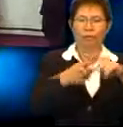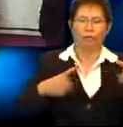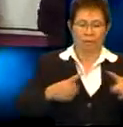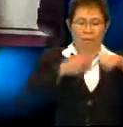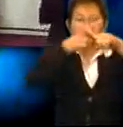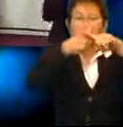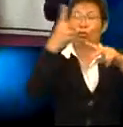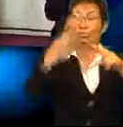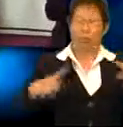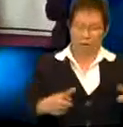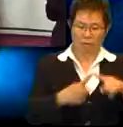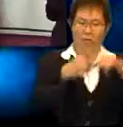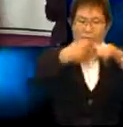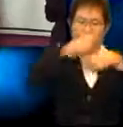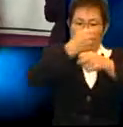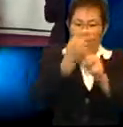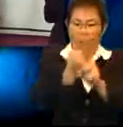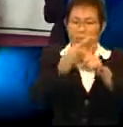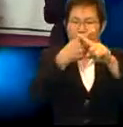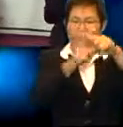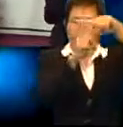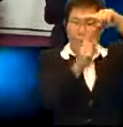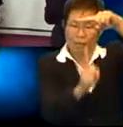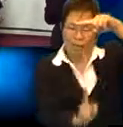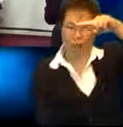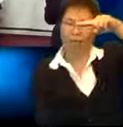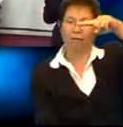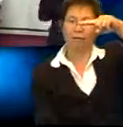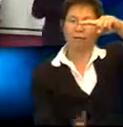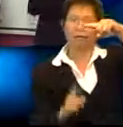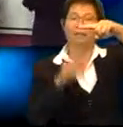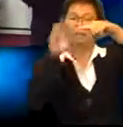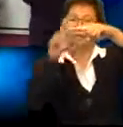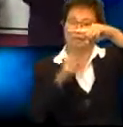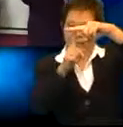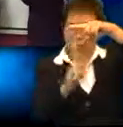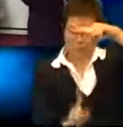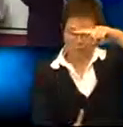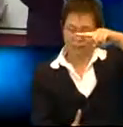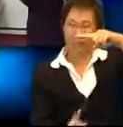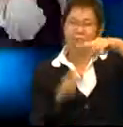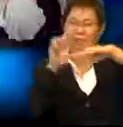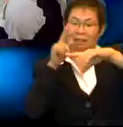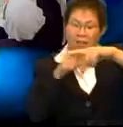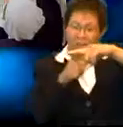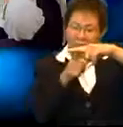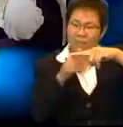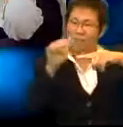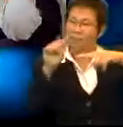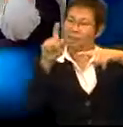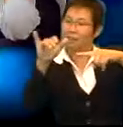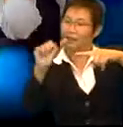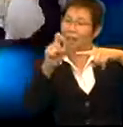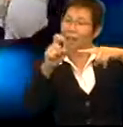From the points of intersection of the two lines, Farahani will make a vertical line down to touch the x-axis.